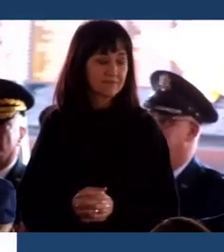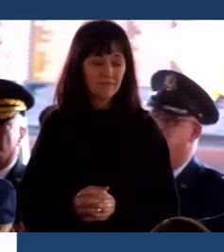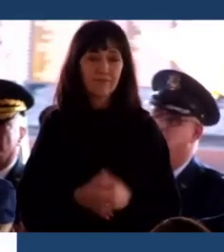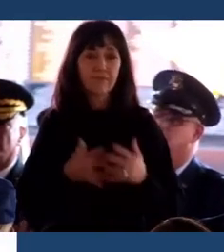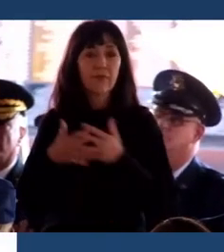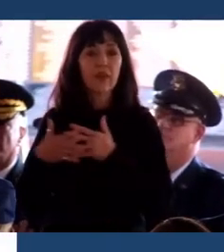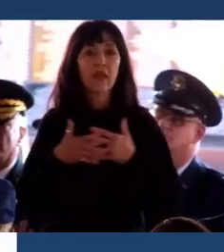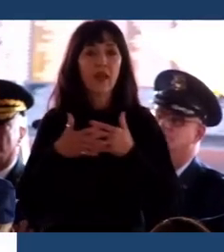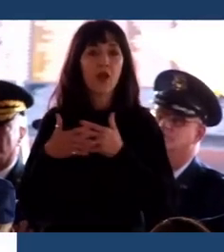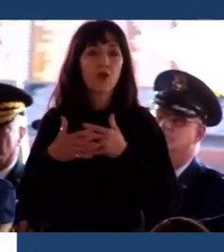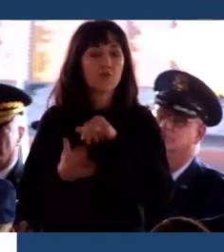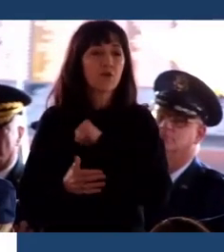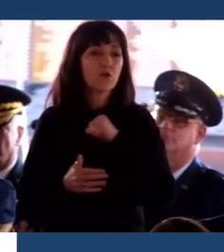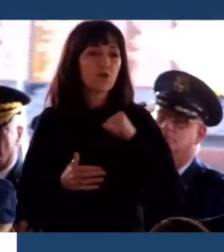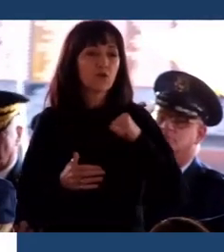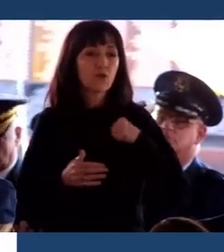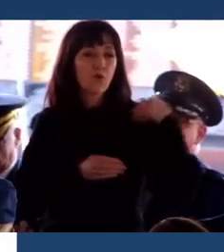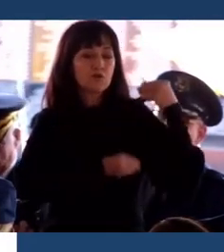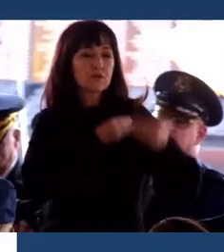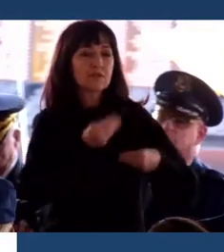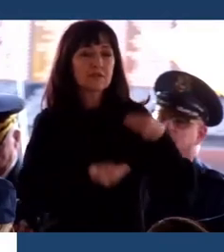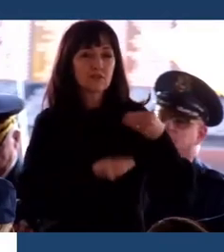Americans of Polish Descent Cultural Society.